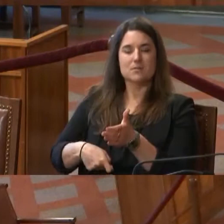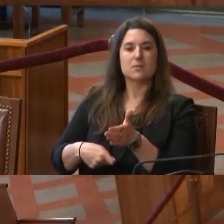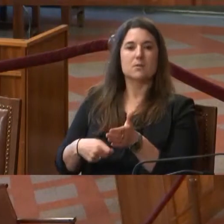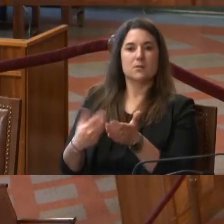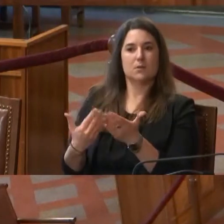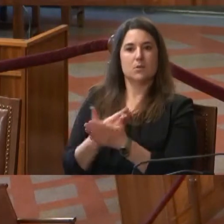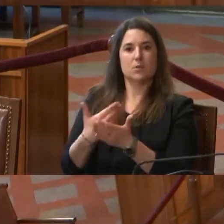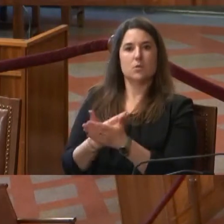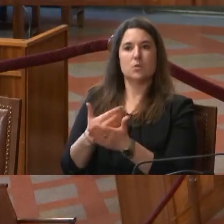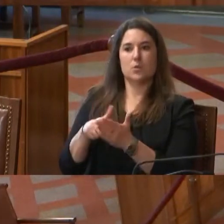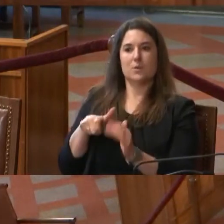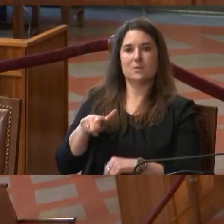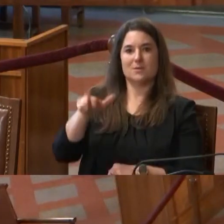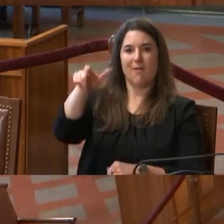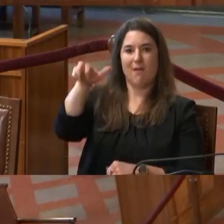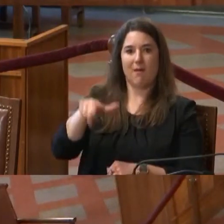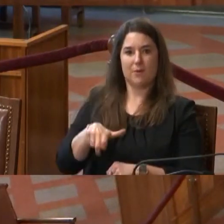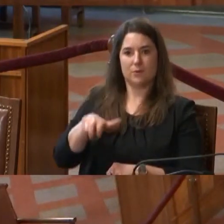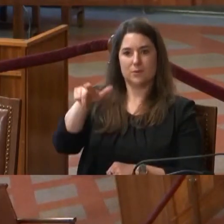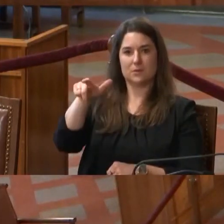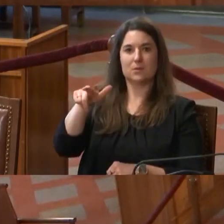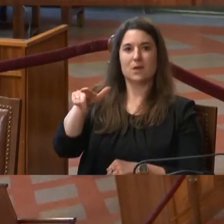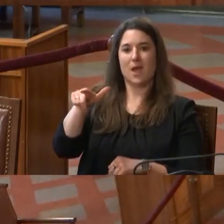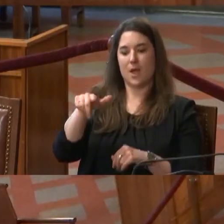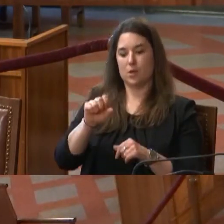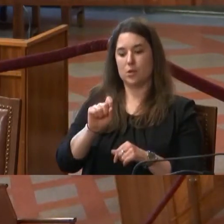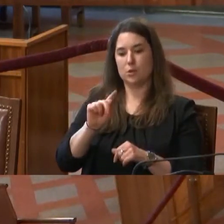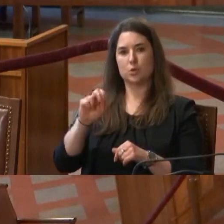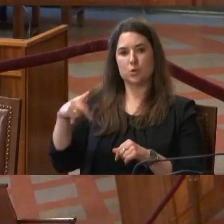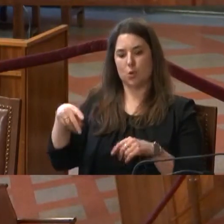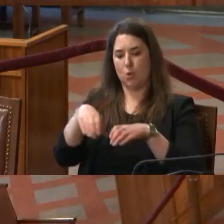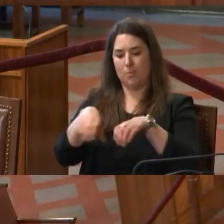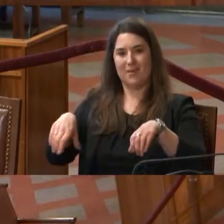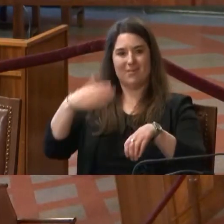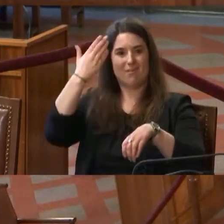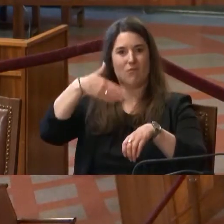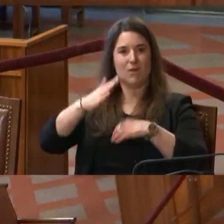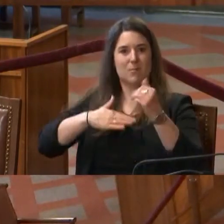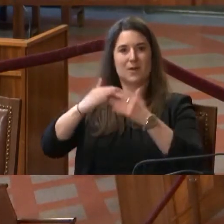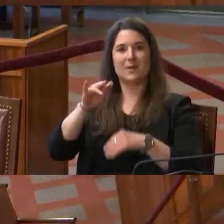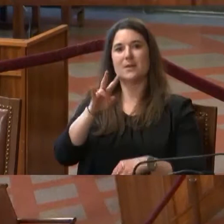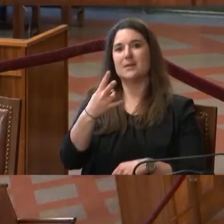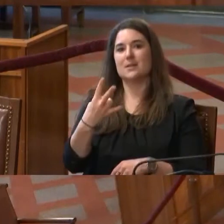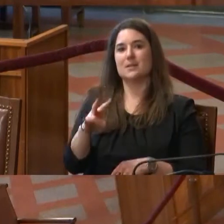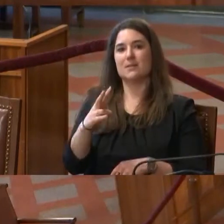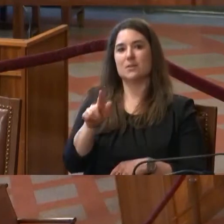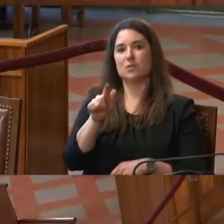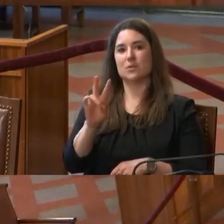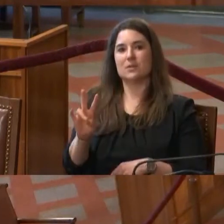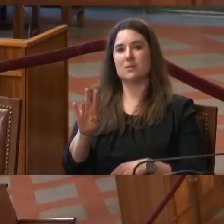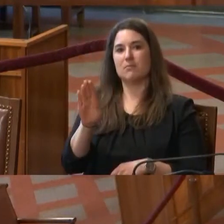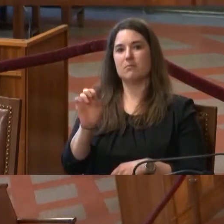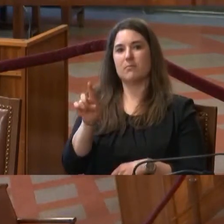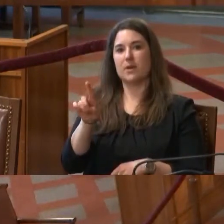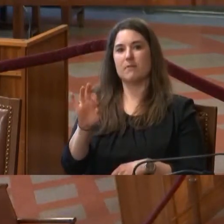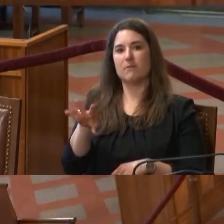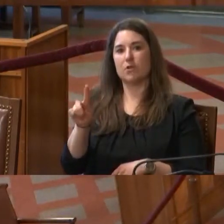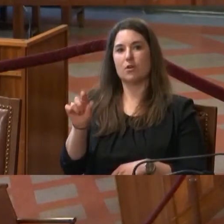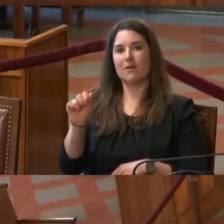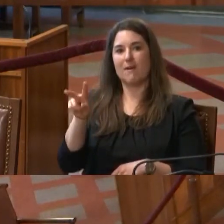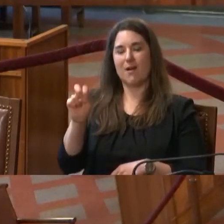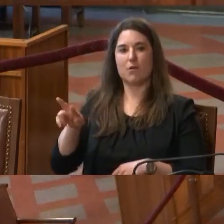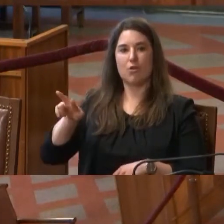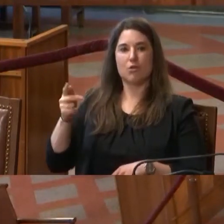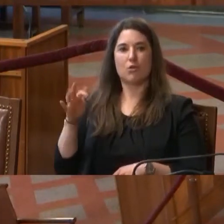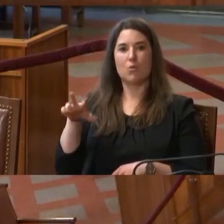a new set of stairs and stoop to the front of the existing building at 1727 Bedford Avenue in the 3rd Ward,